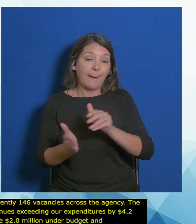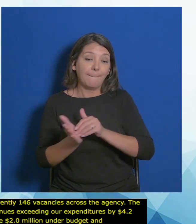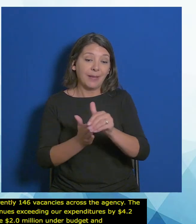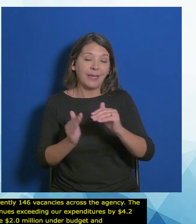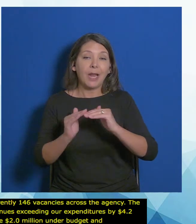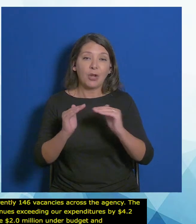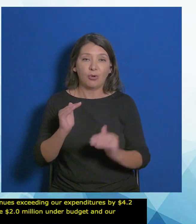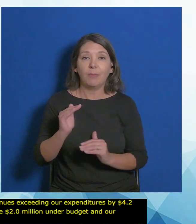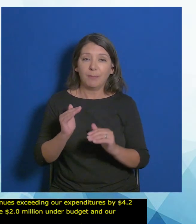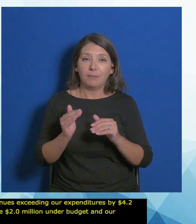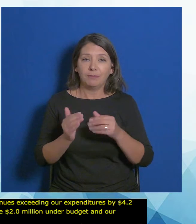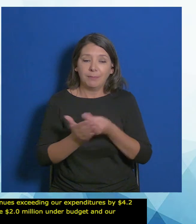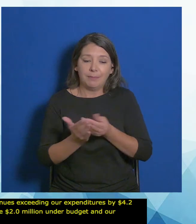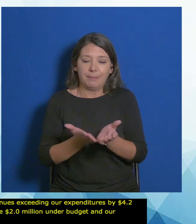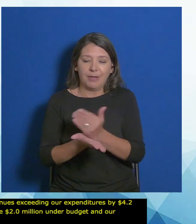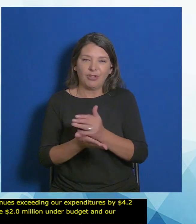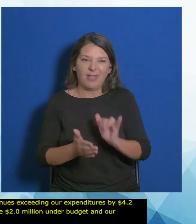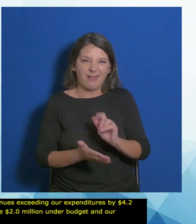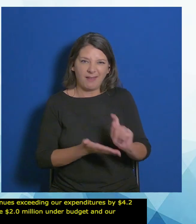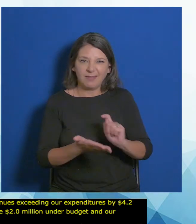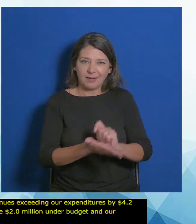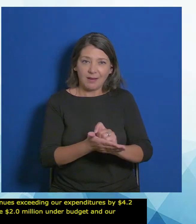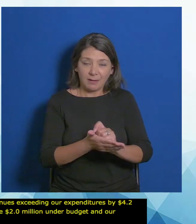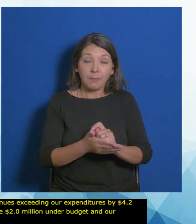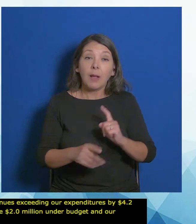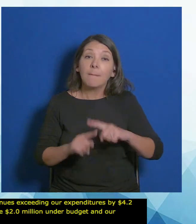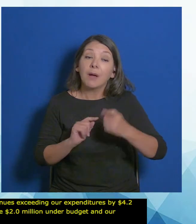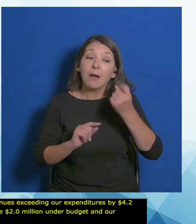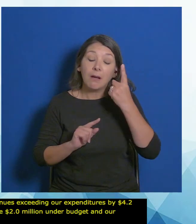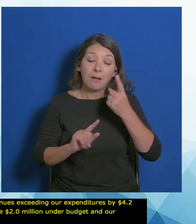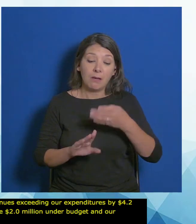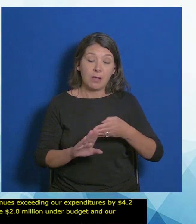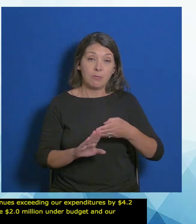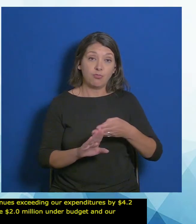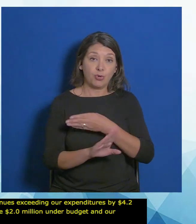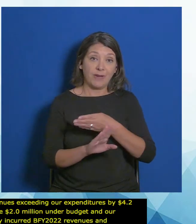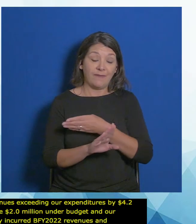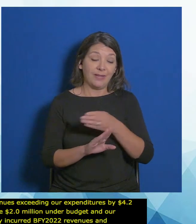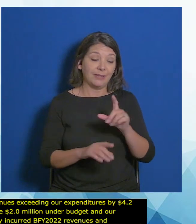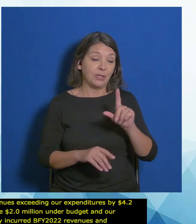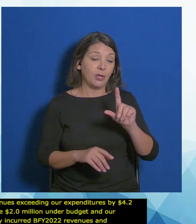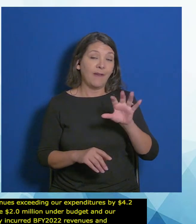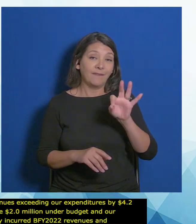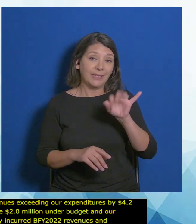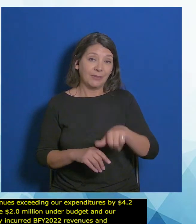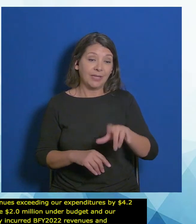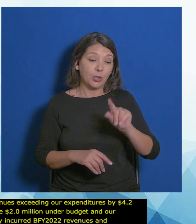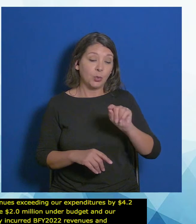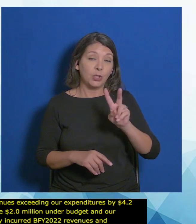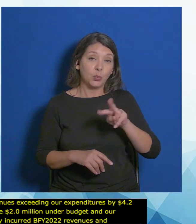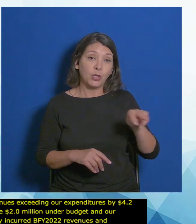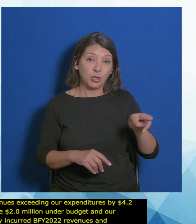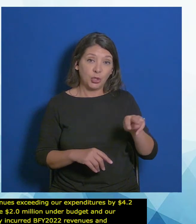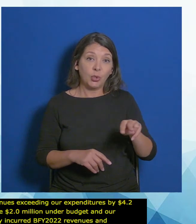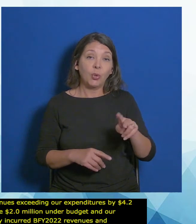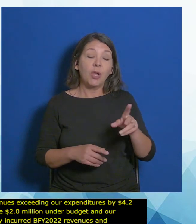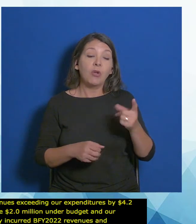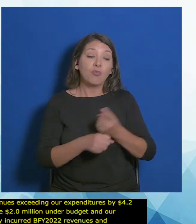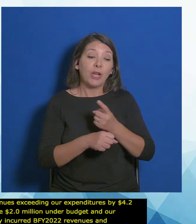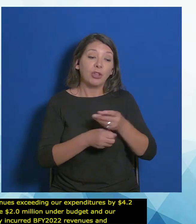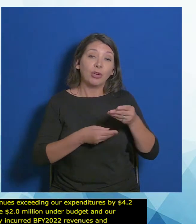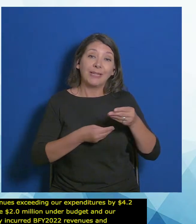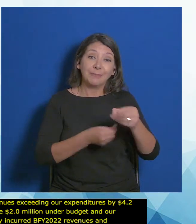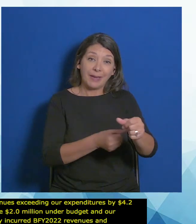budget at that time. However, previously incurred budget fiscal year 2022 revenues and expenditures will still be